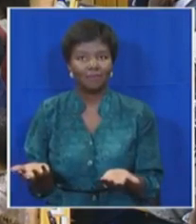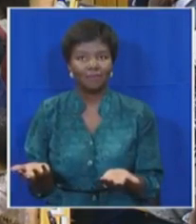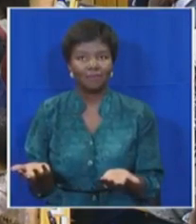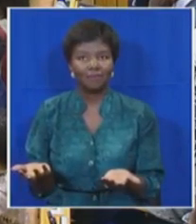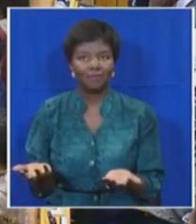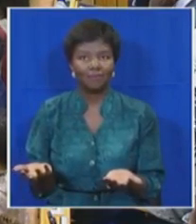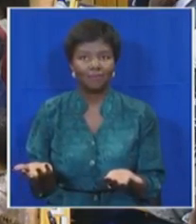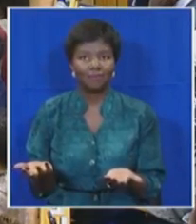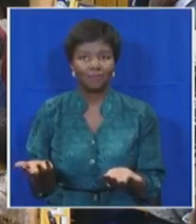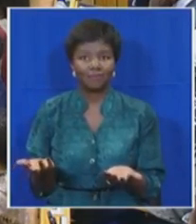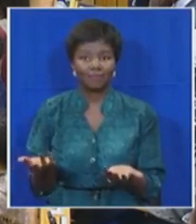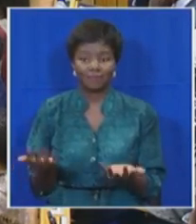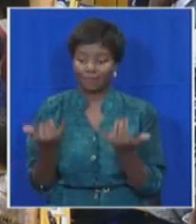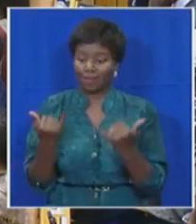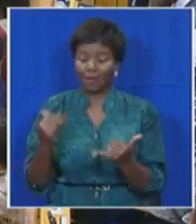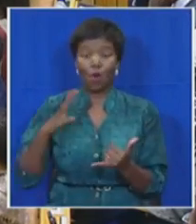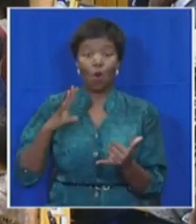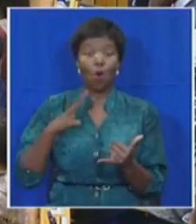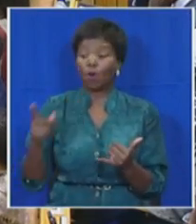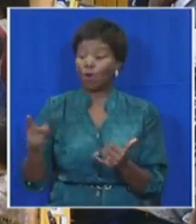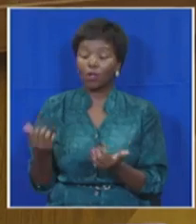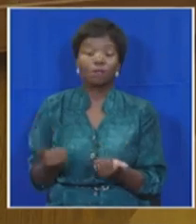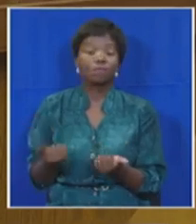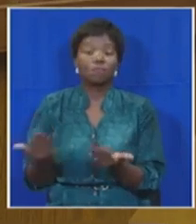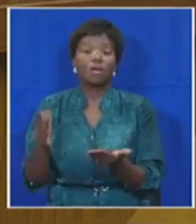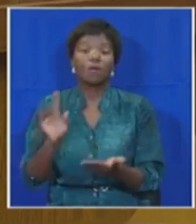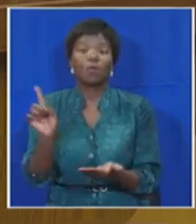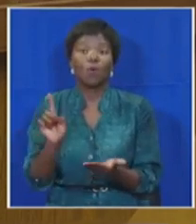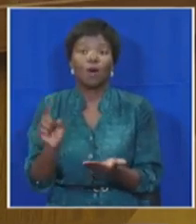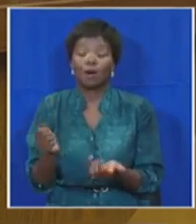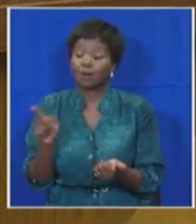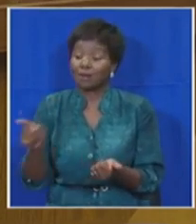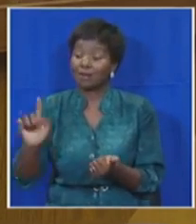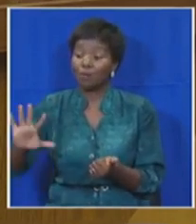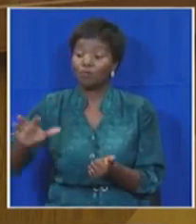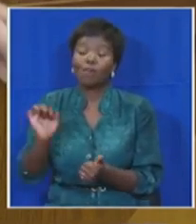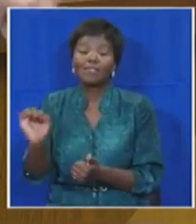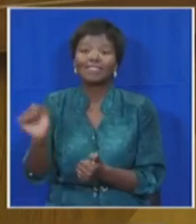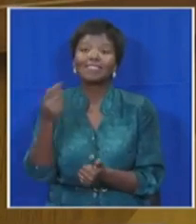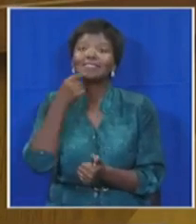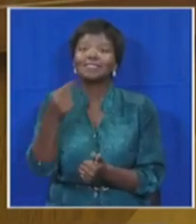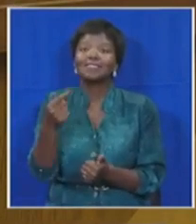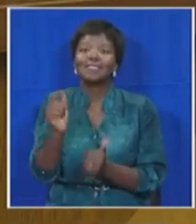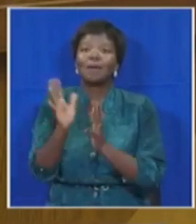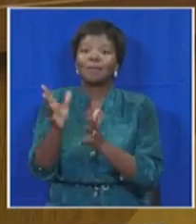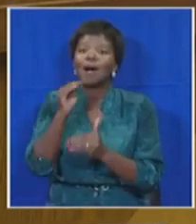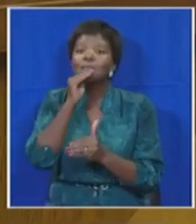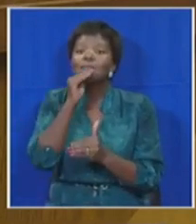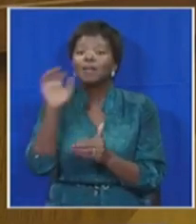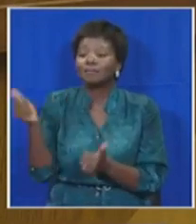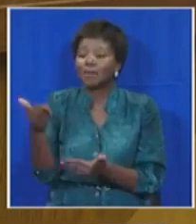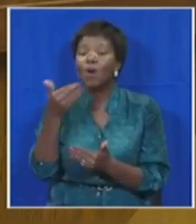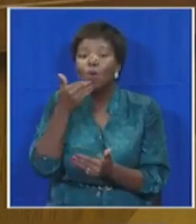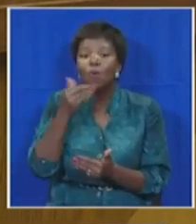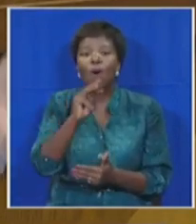The only delivery that's happening in her province is that being done by Mr. Delivery.